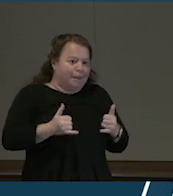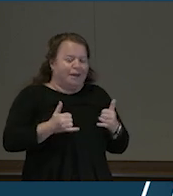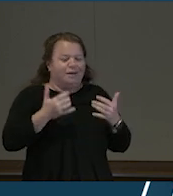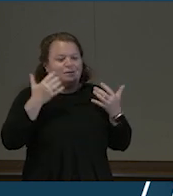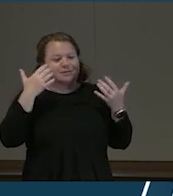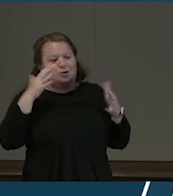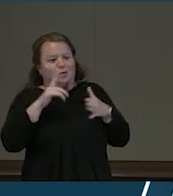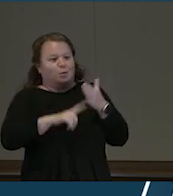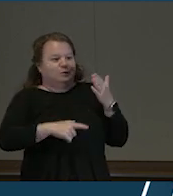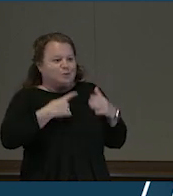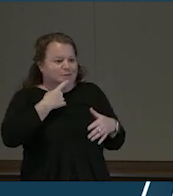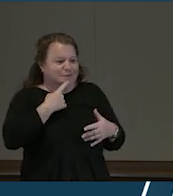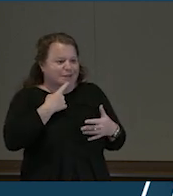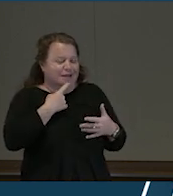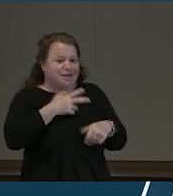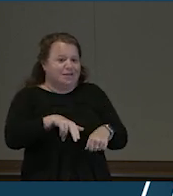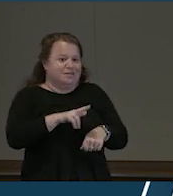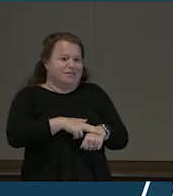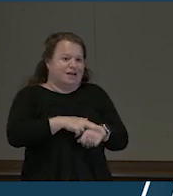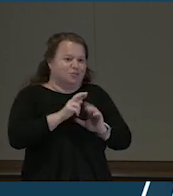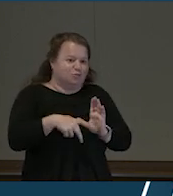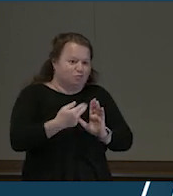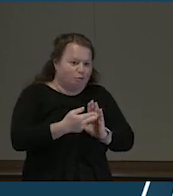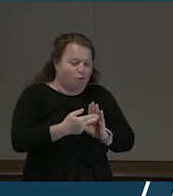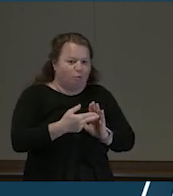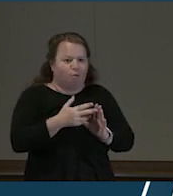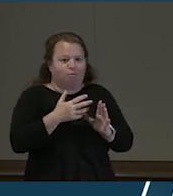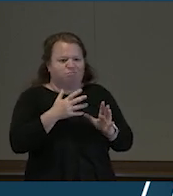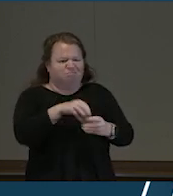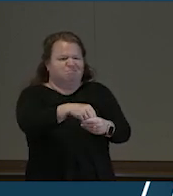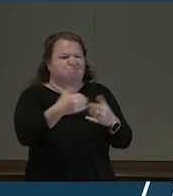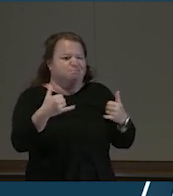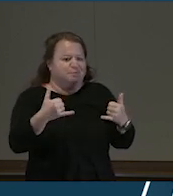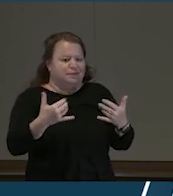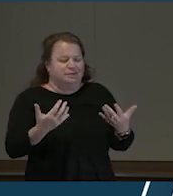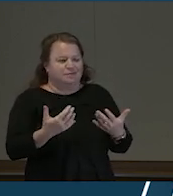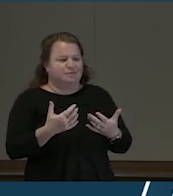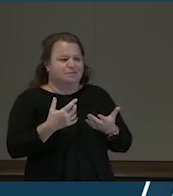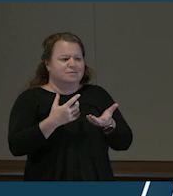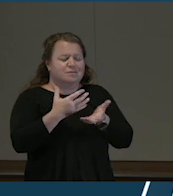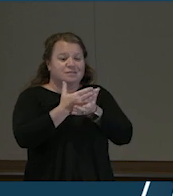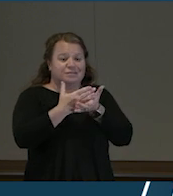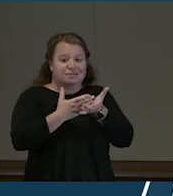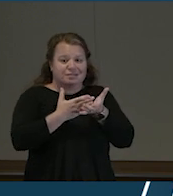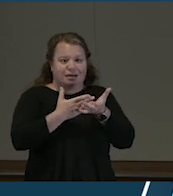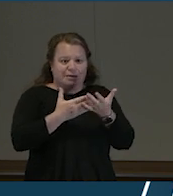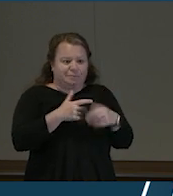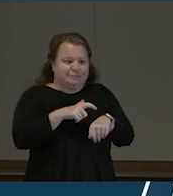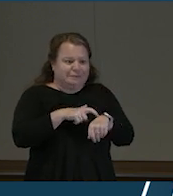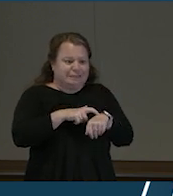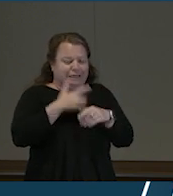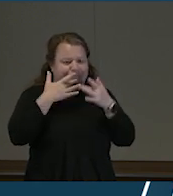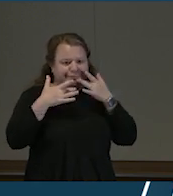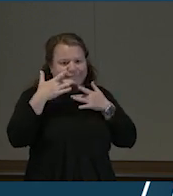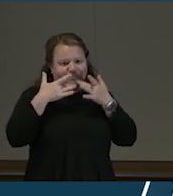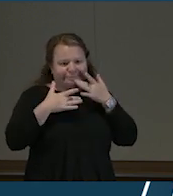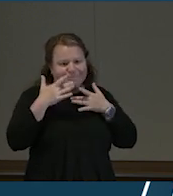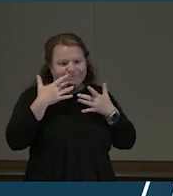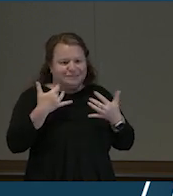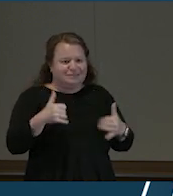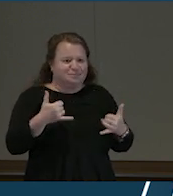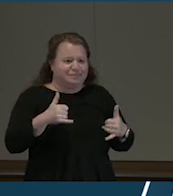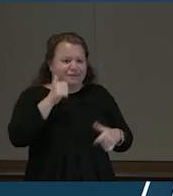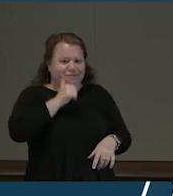we can't get into our imaginary world to play. Some of us have difficulty finding the time, making time in our